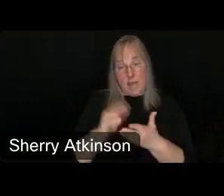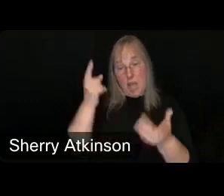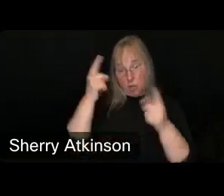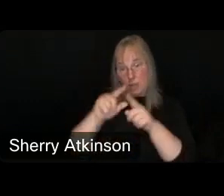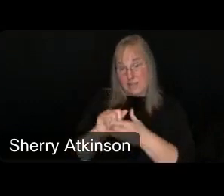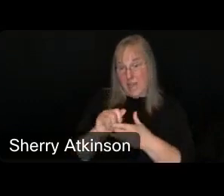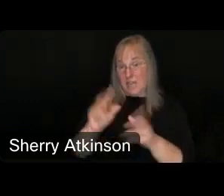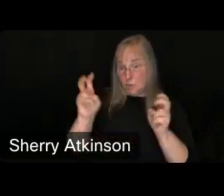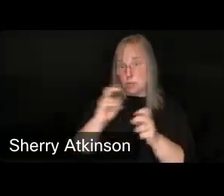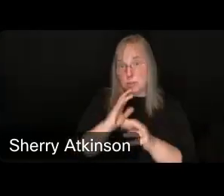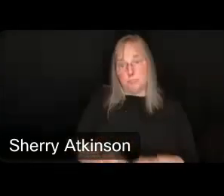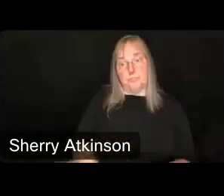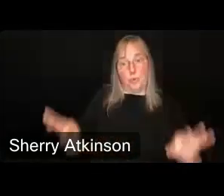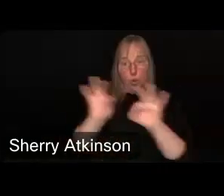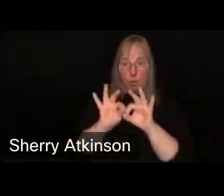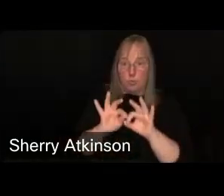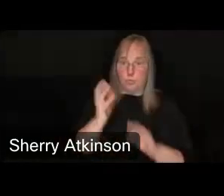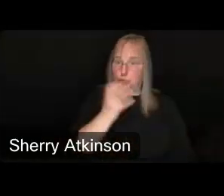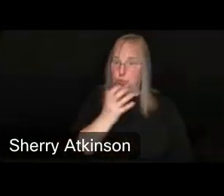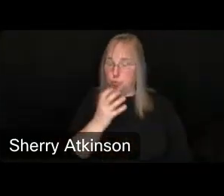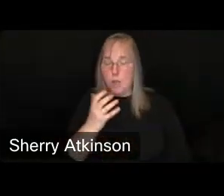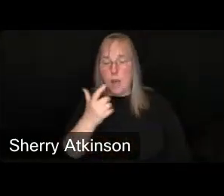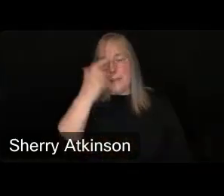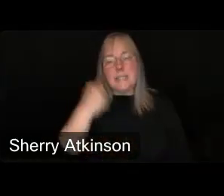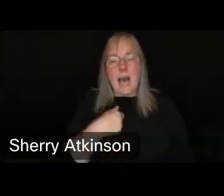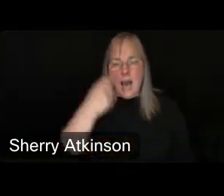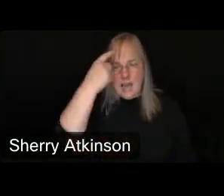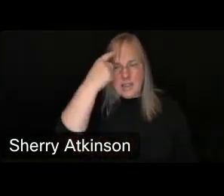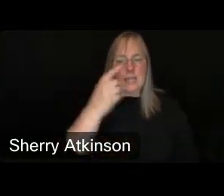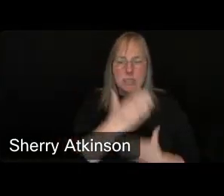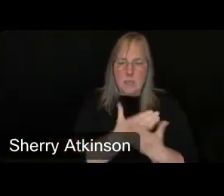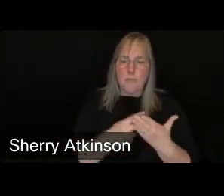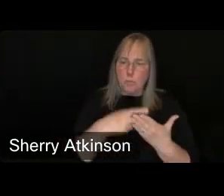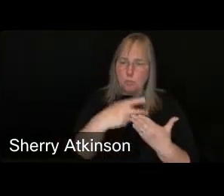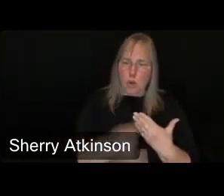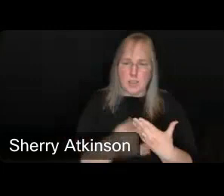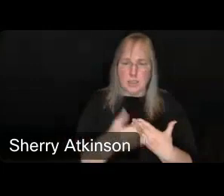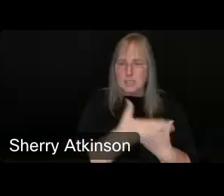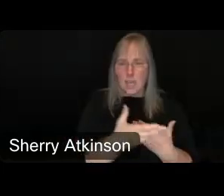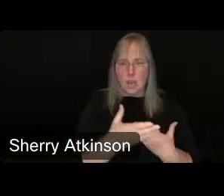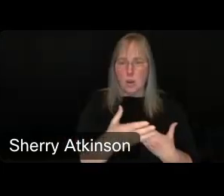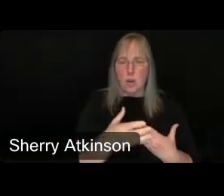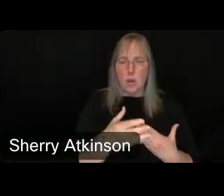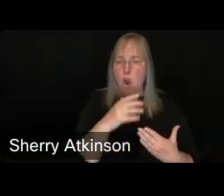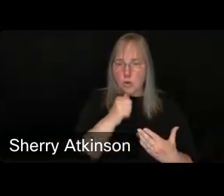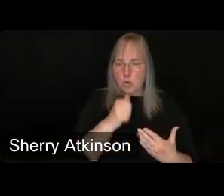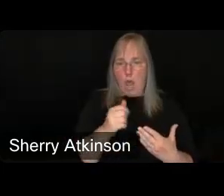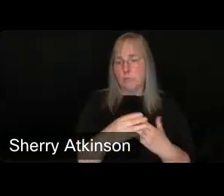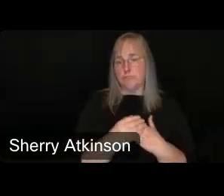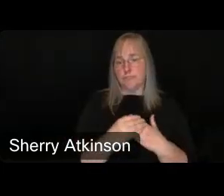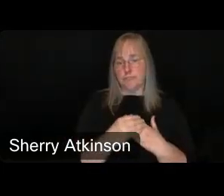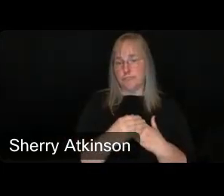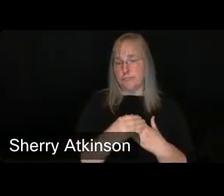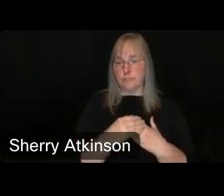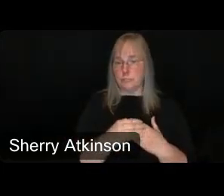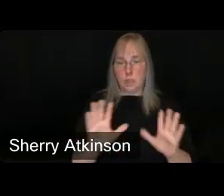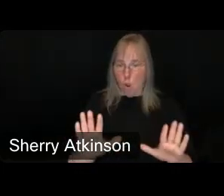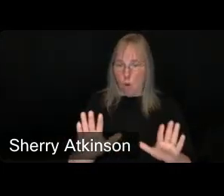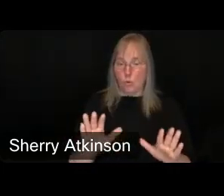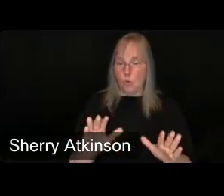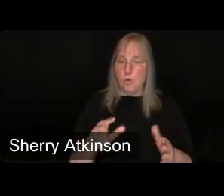because I think some of the project there is not discretionary, to put it that way. It's kind of